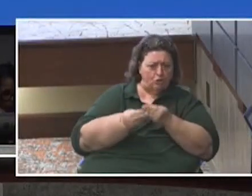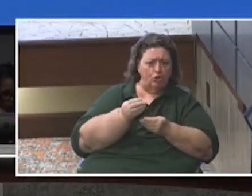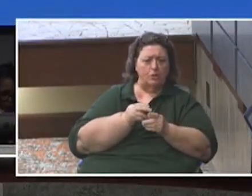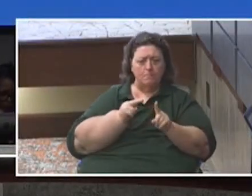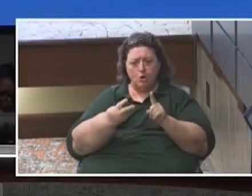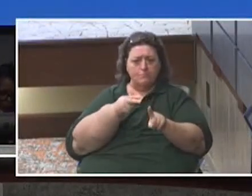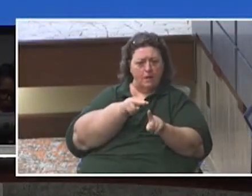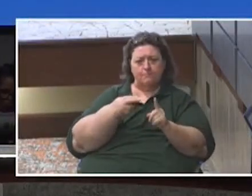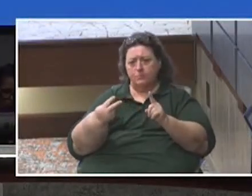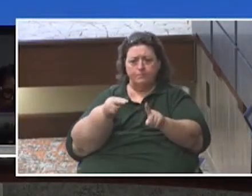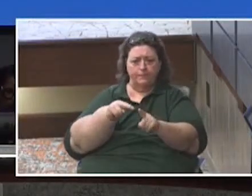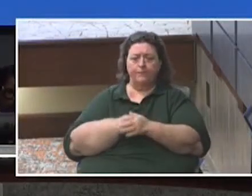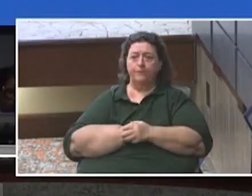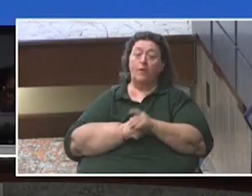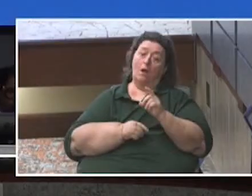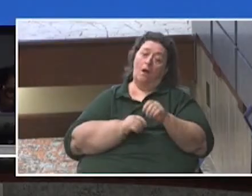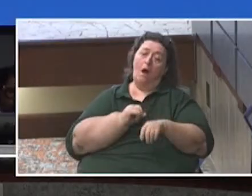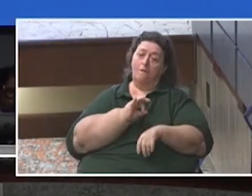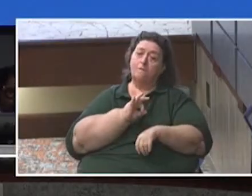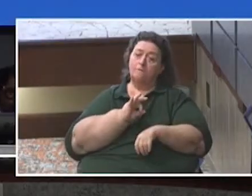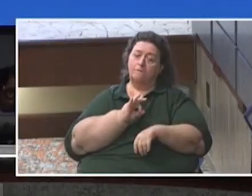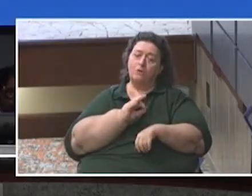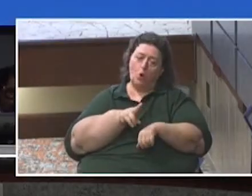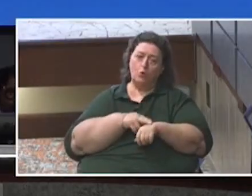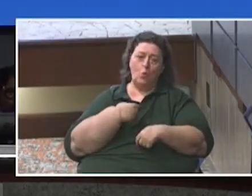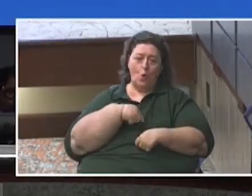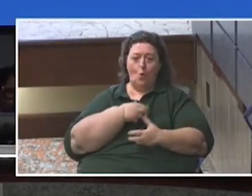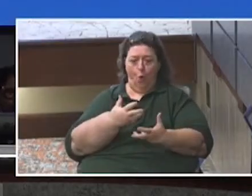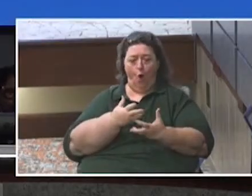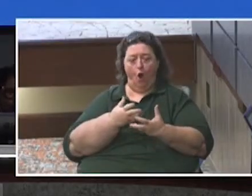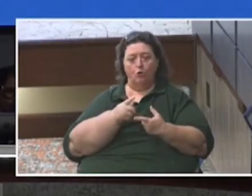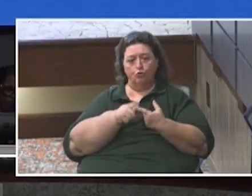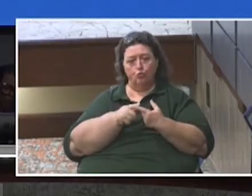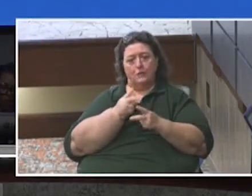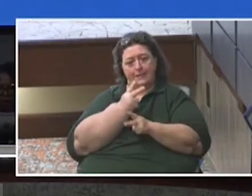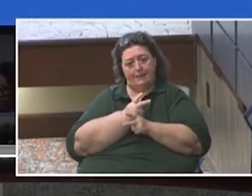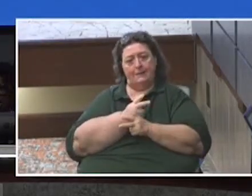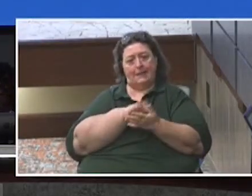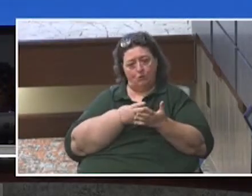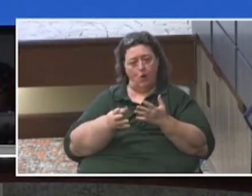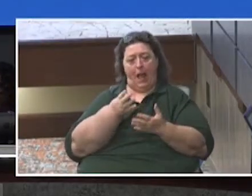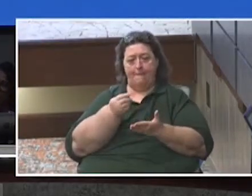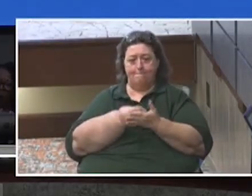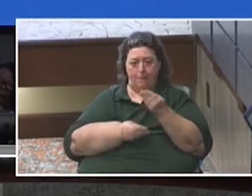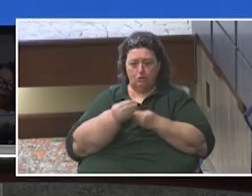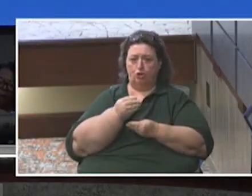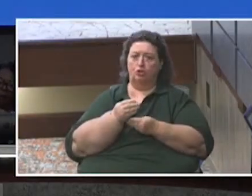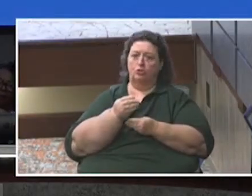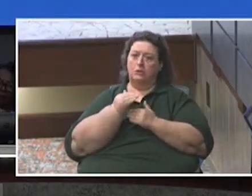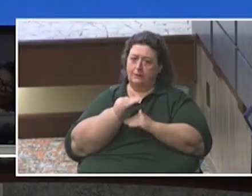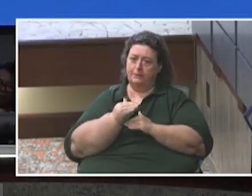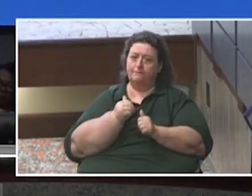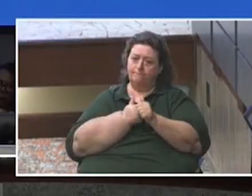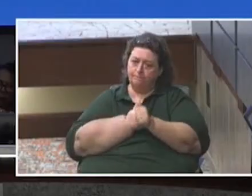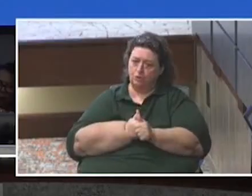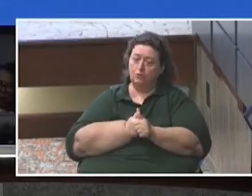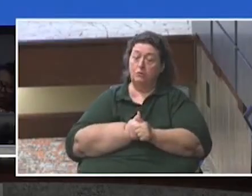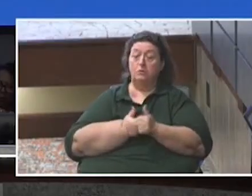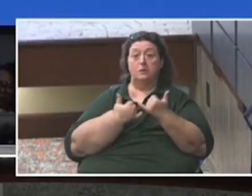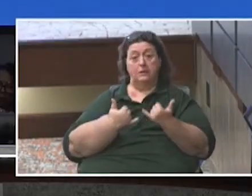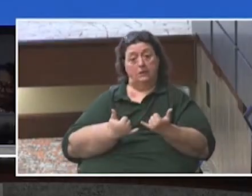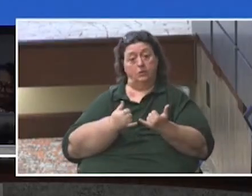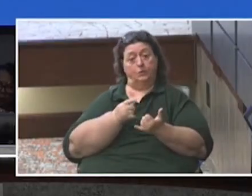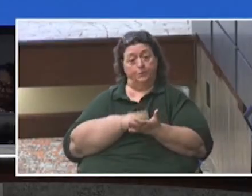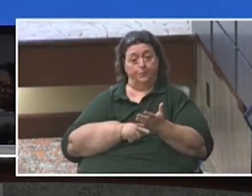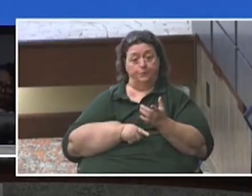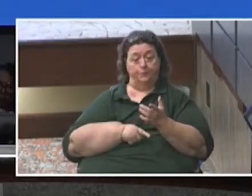So obviously protecting our schedule, but the budget is critical always. So what you'll see today is really the